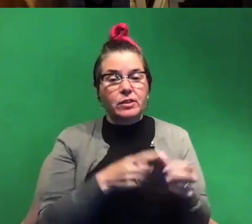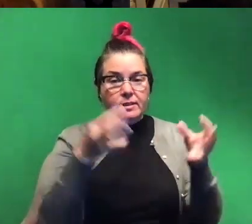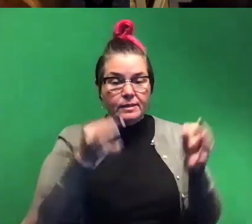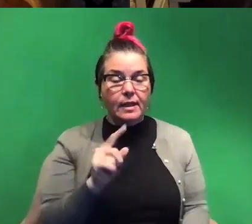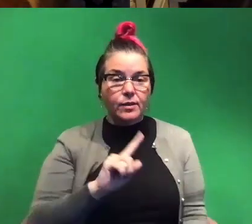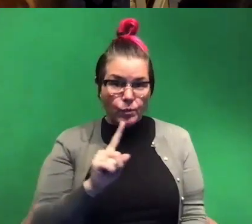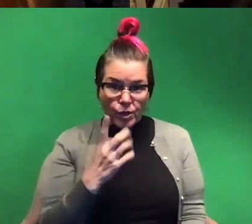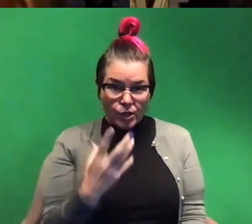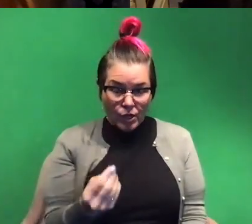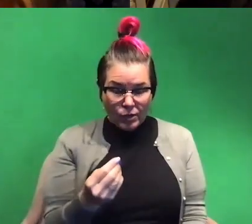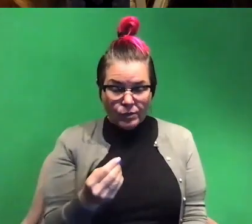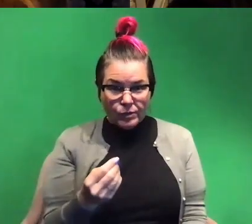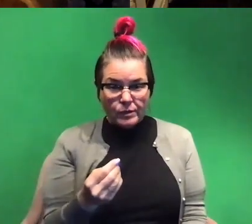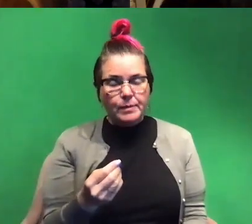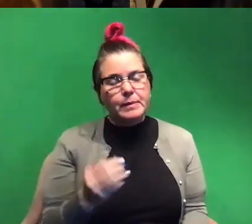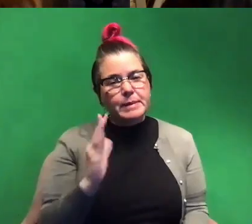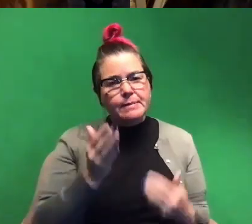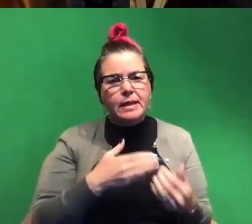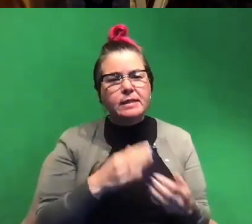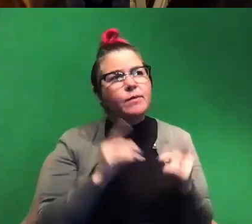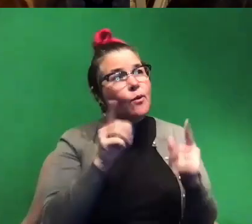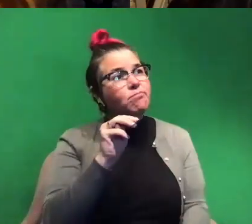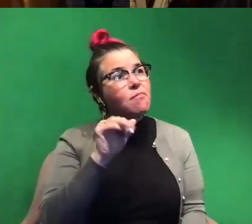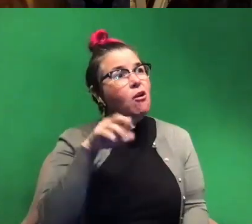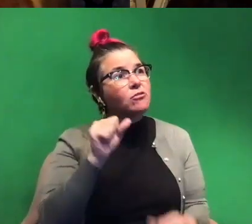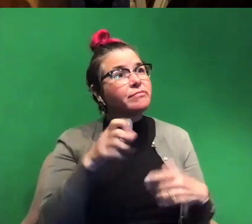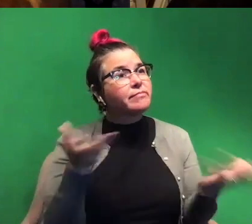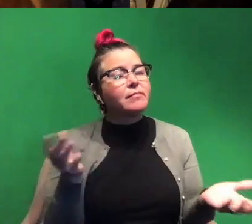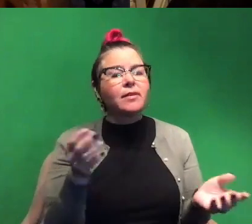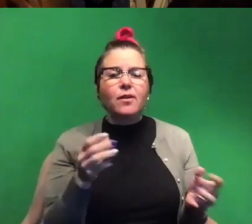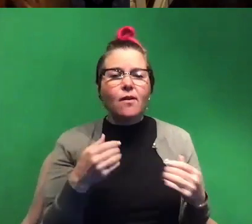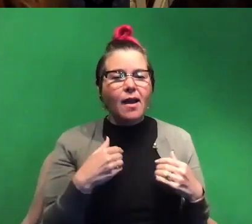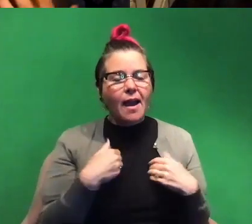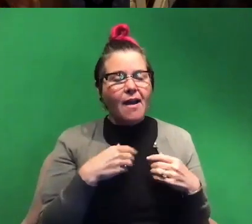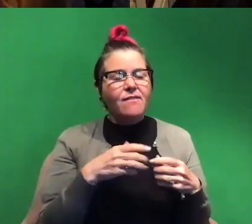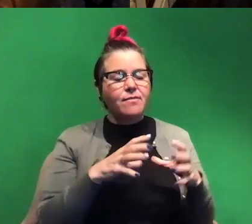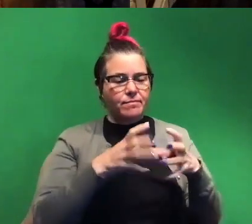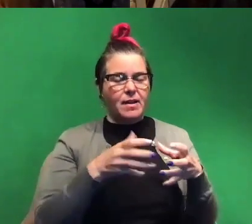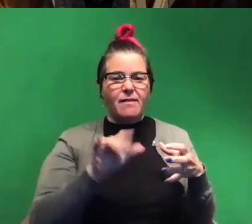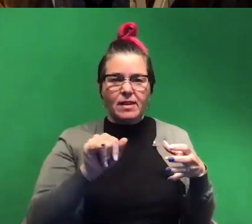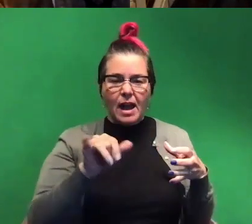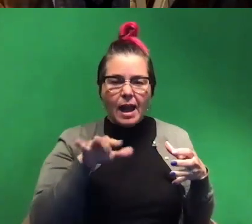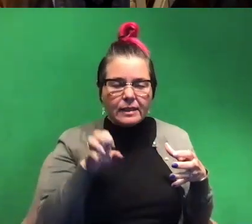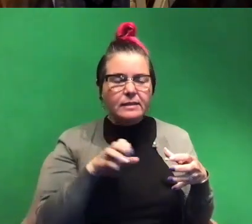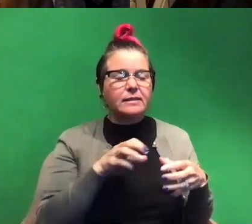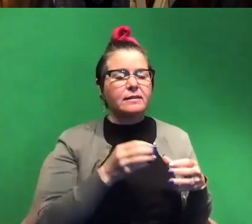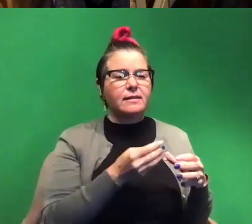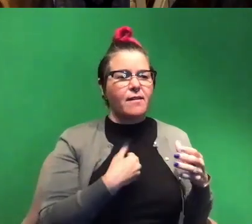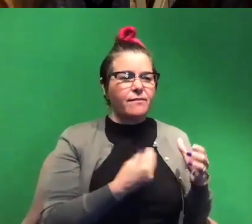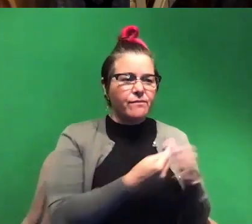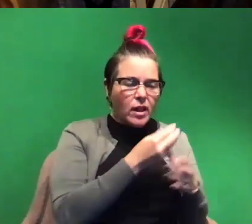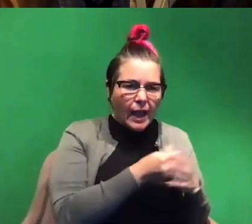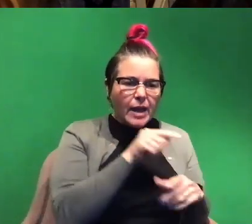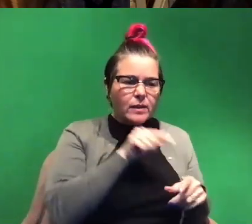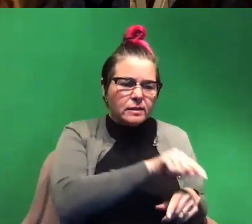go. And so that may seem easy of like, oh, we're going to Mars, but Right. there's icier regions of Mars, there's volcanic regions of Mars. So we would need